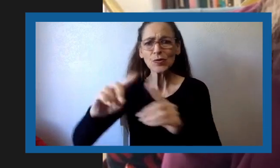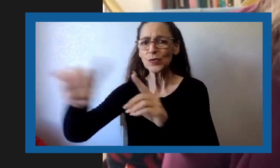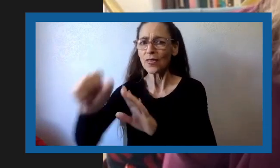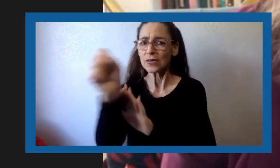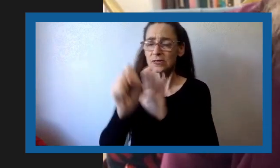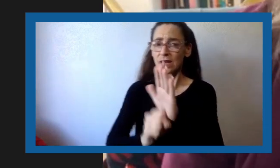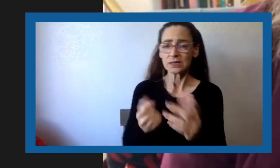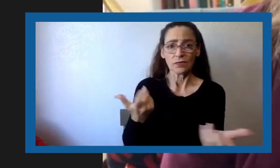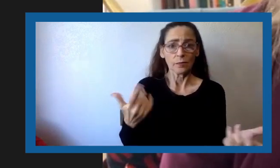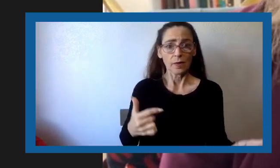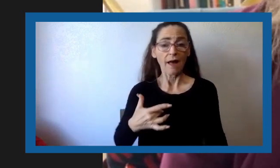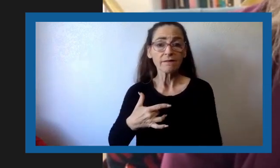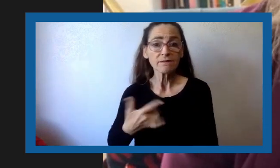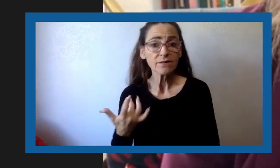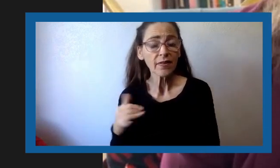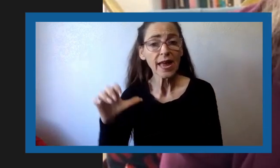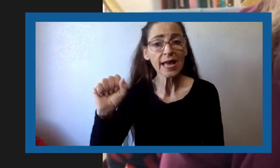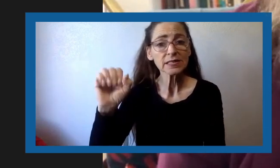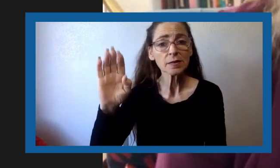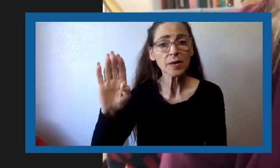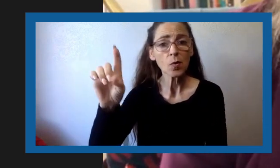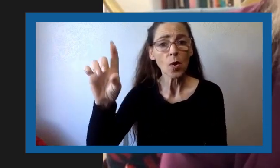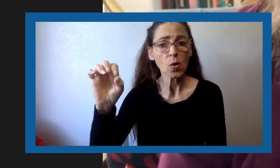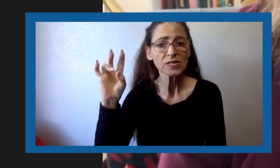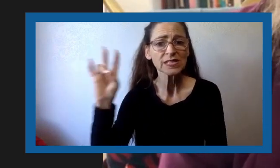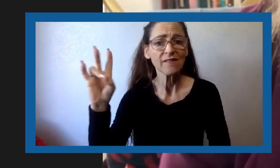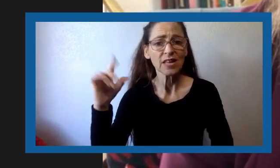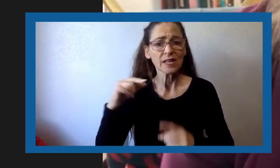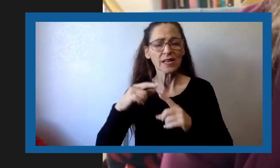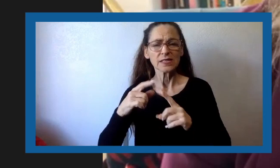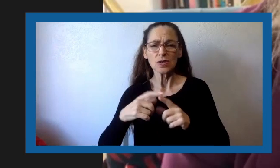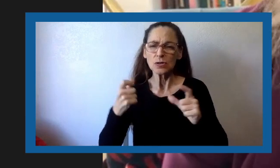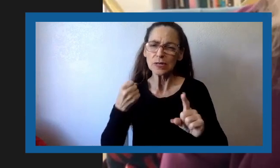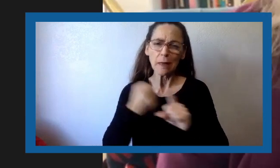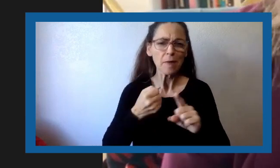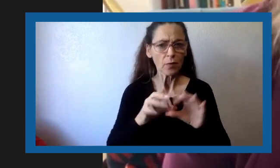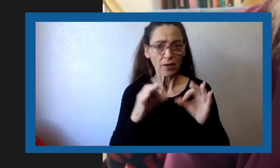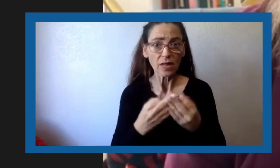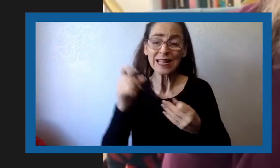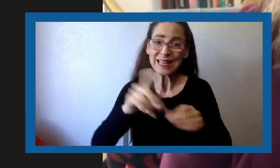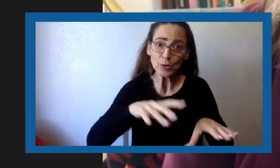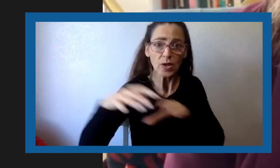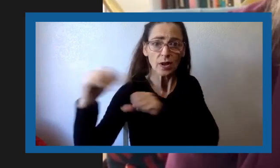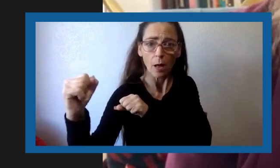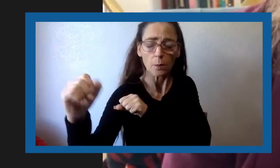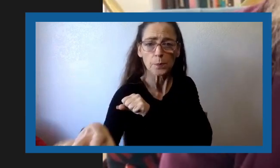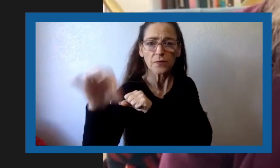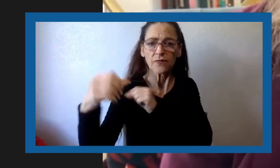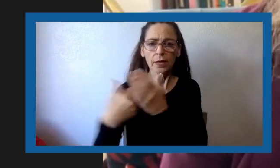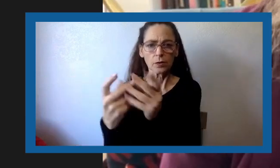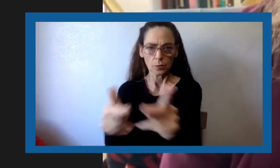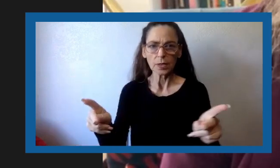As a result, I do feel that SB 107 is a huge boon to those families who need to get out and find a new